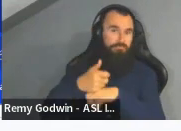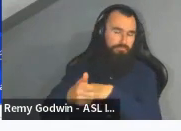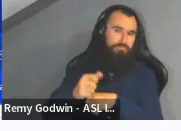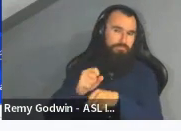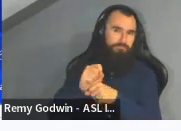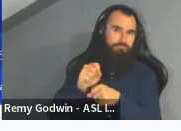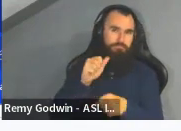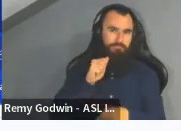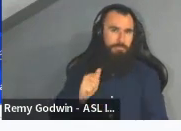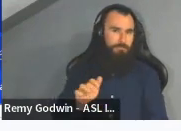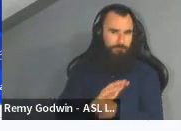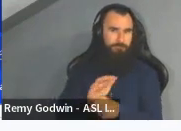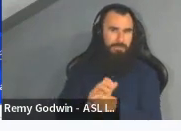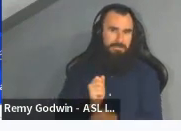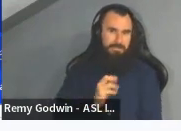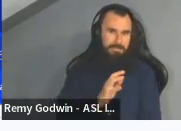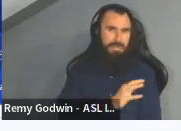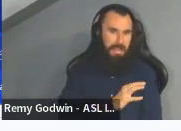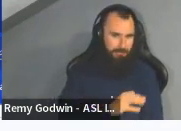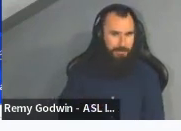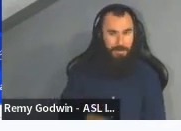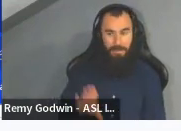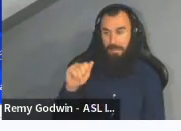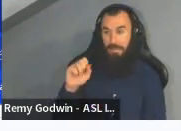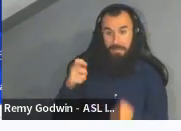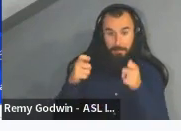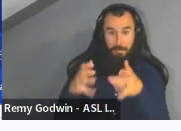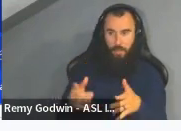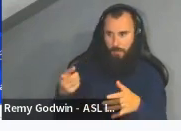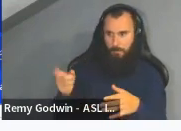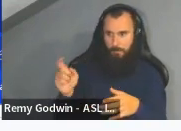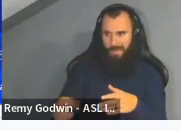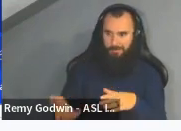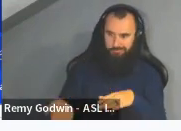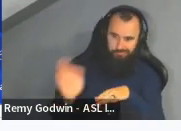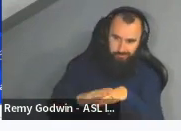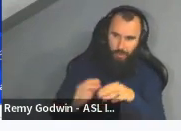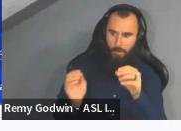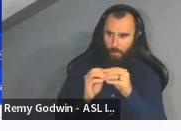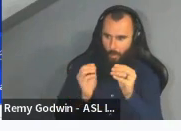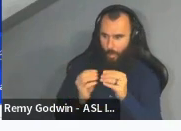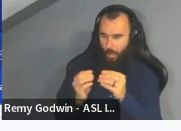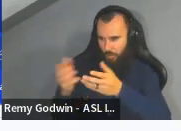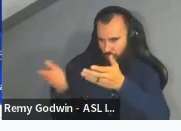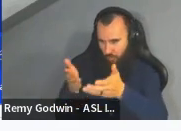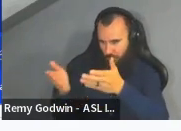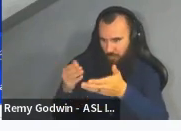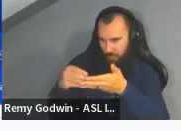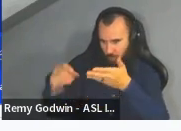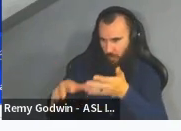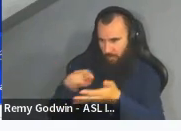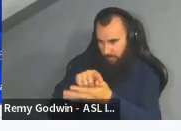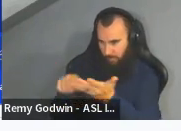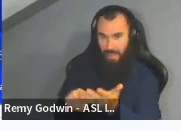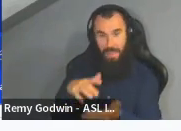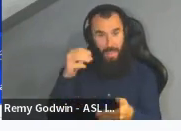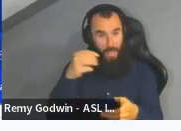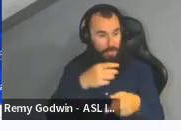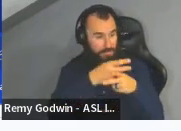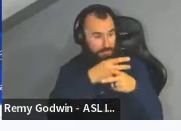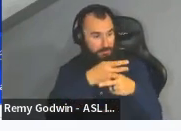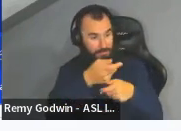shortages cause case managers to serve additional students and cause substitutes to provide services without appropriate